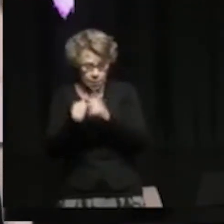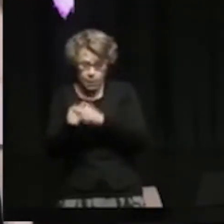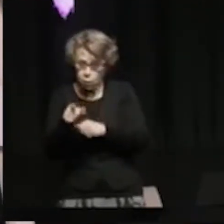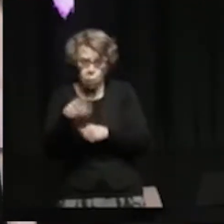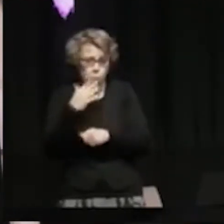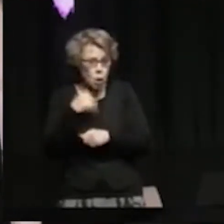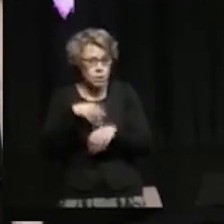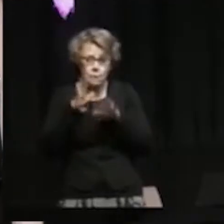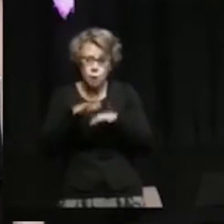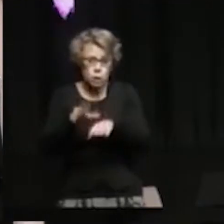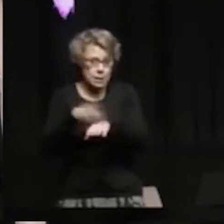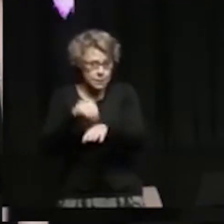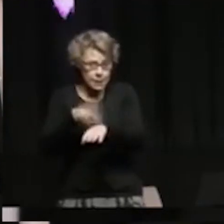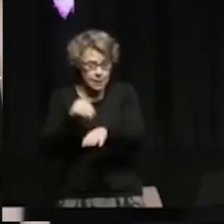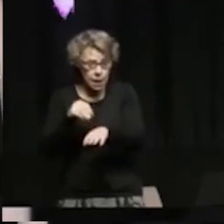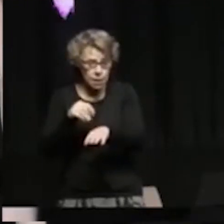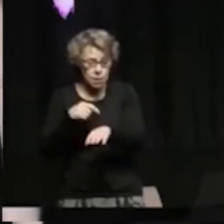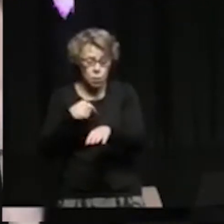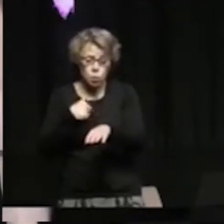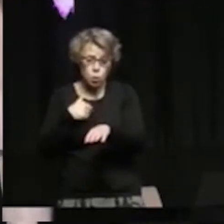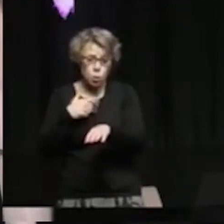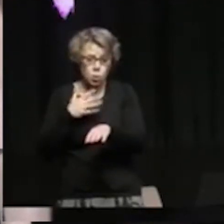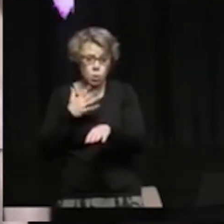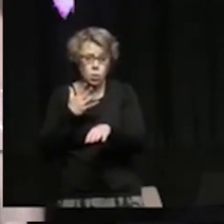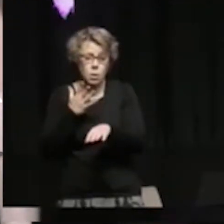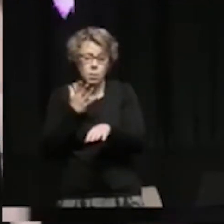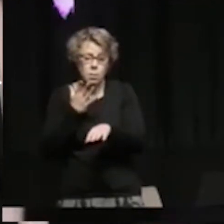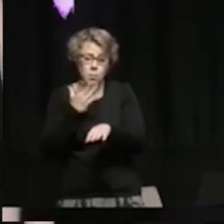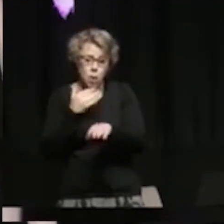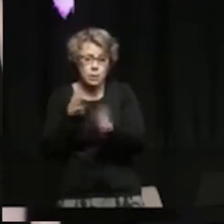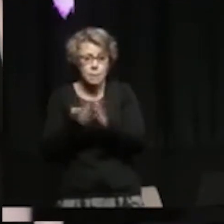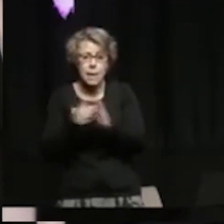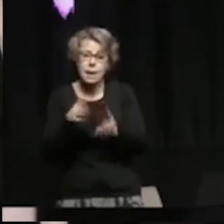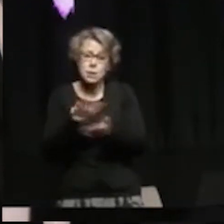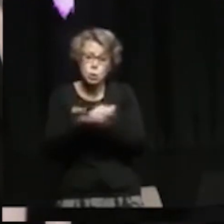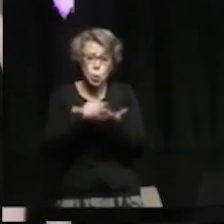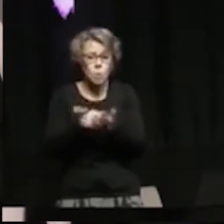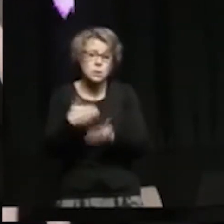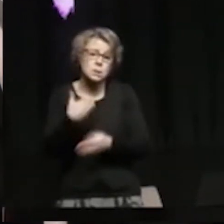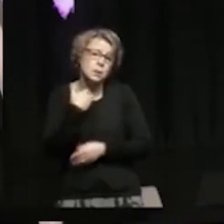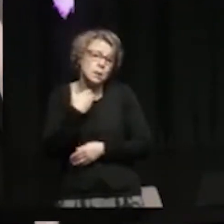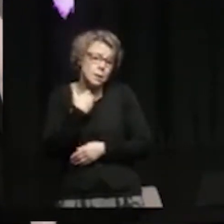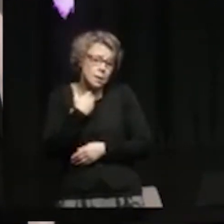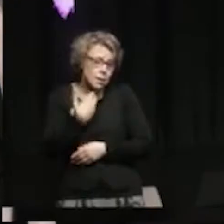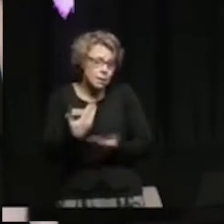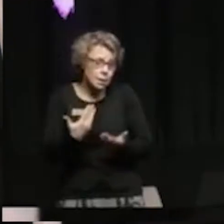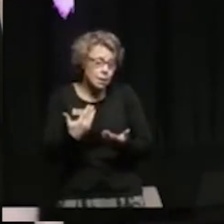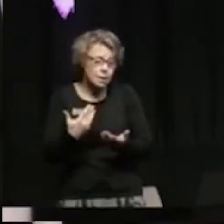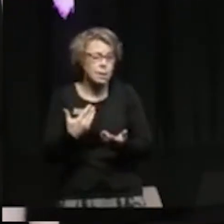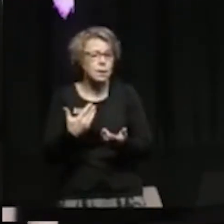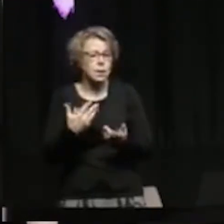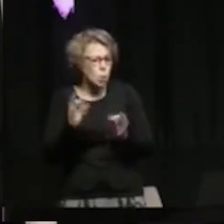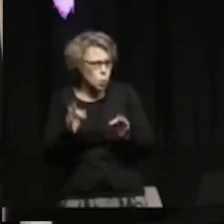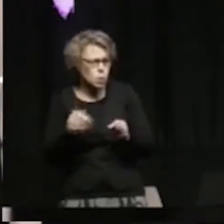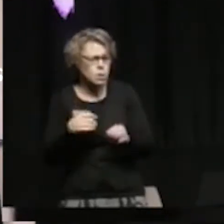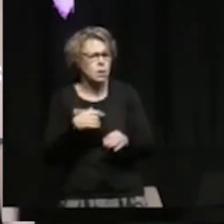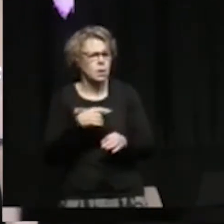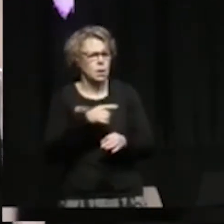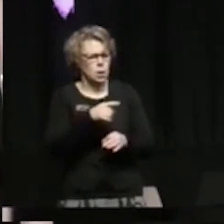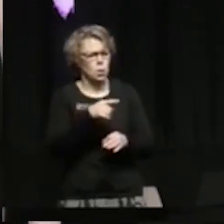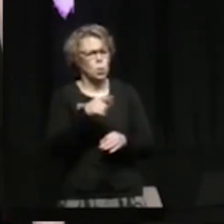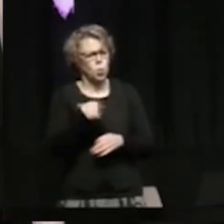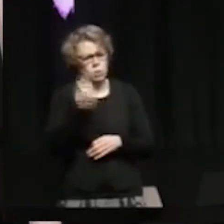speak fluently Swedish, and you speak with a very Malmö accent. How come? And he said,